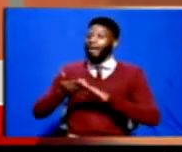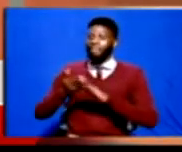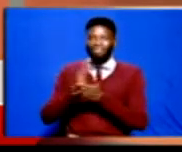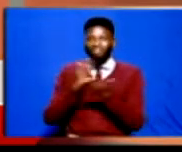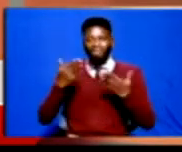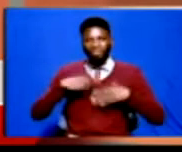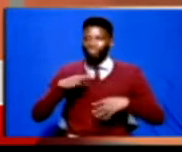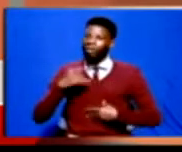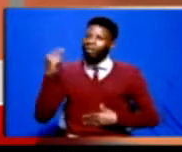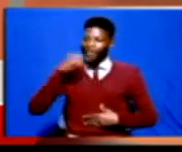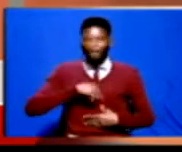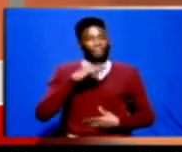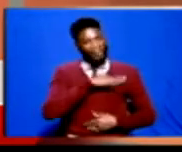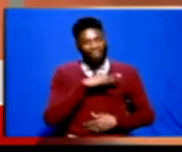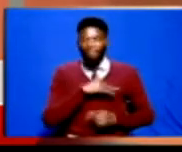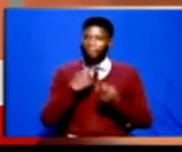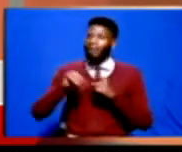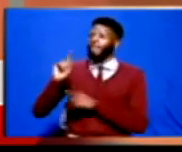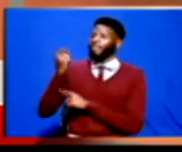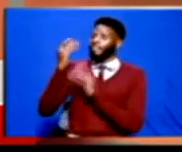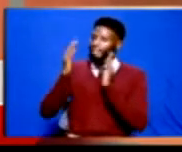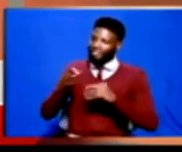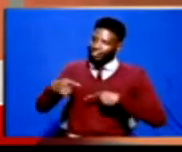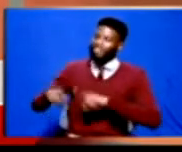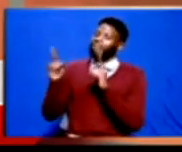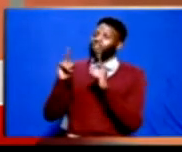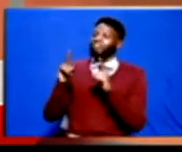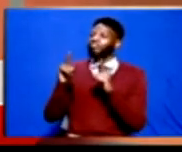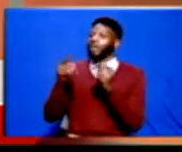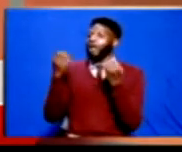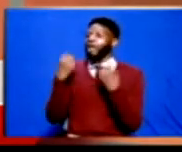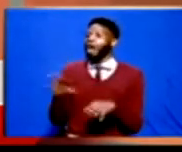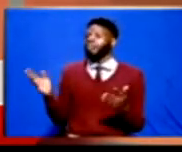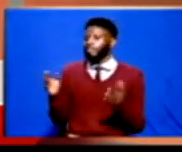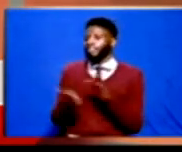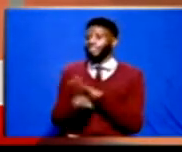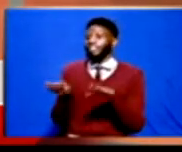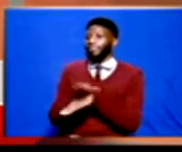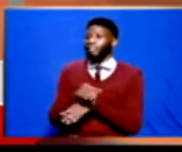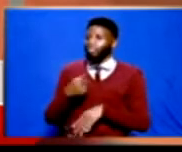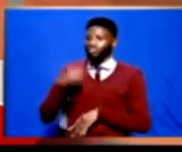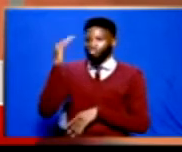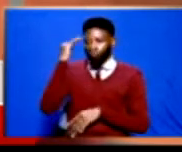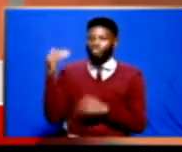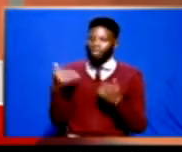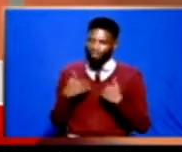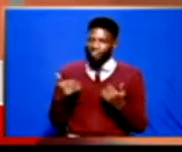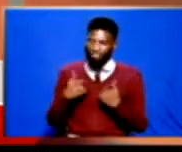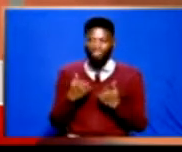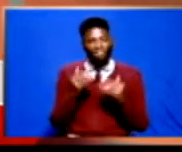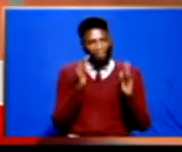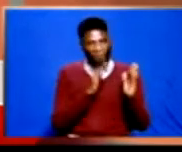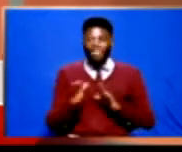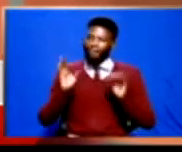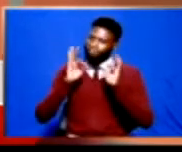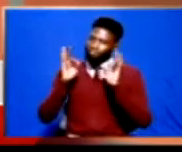out of and Kenyans end up losing in the end. So I know there is a very elaborate plan to make sure